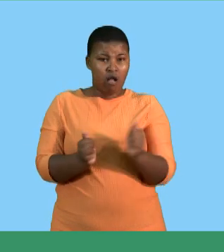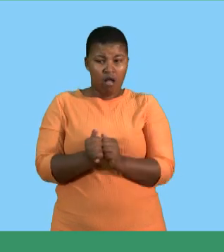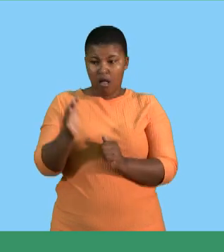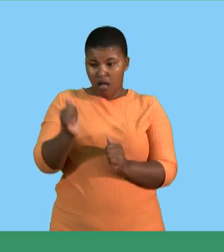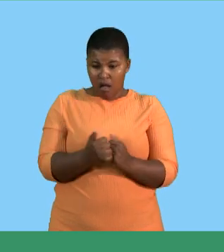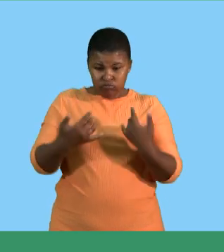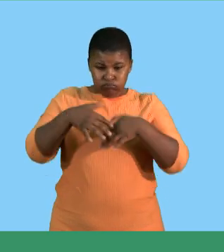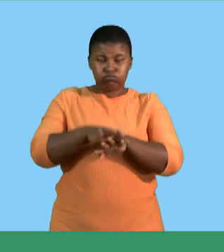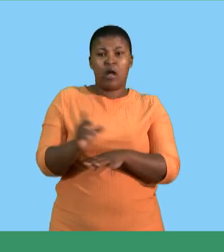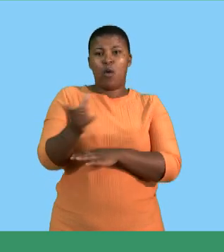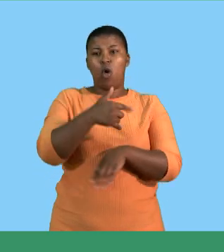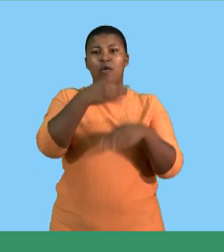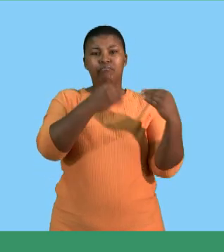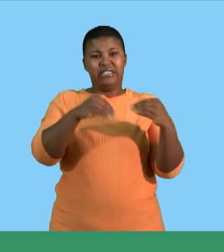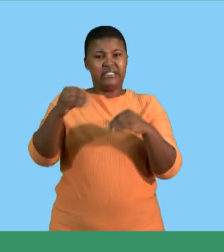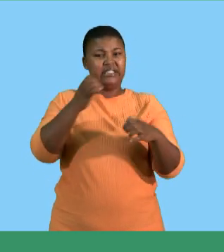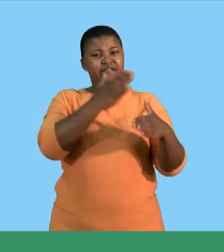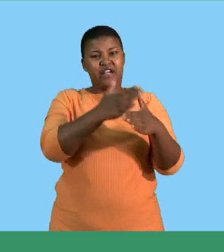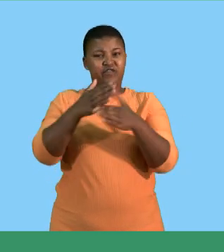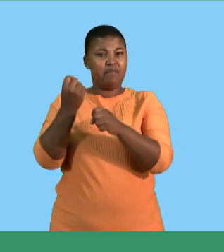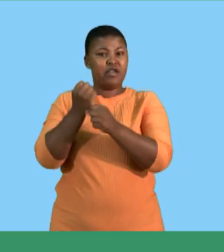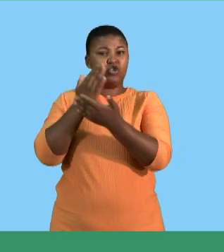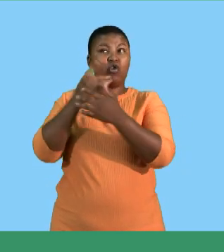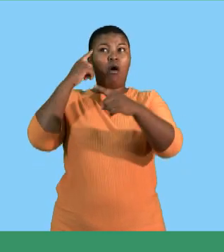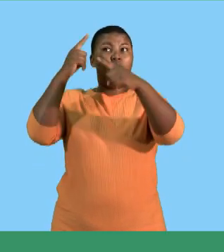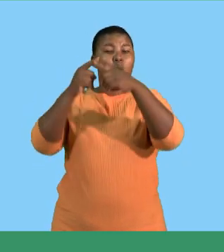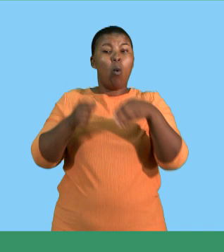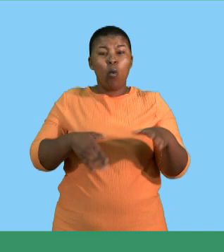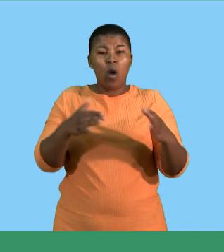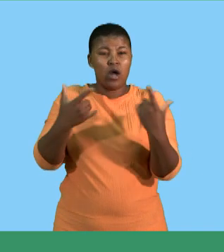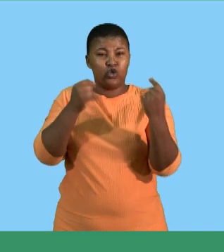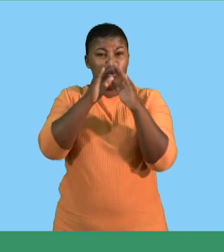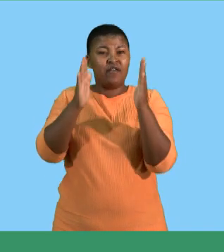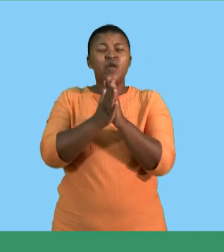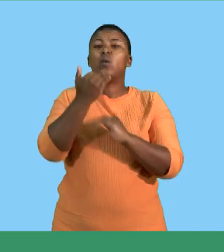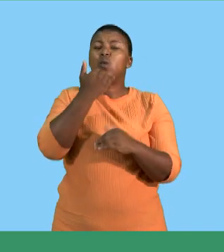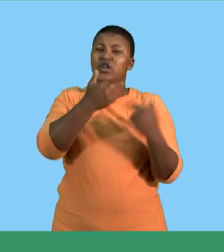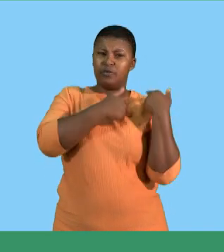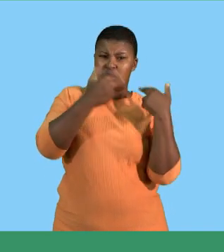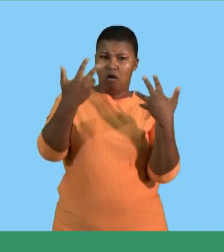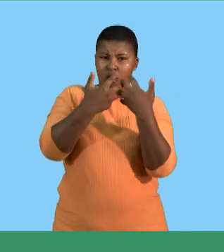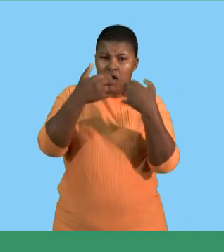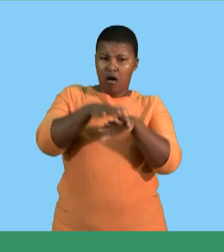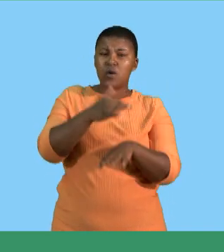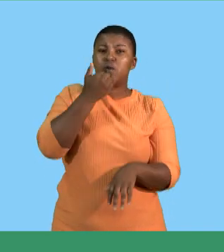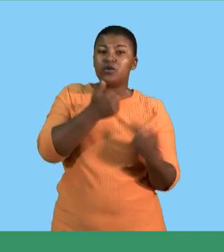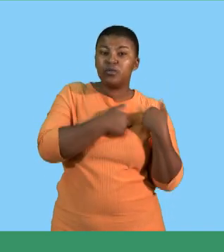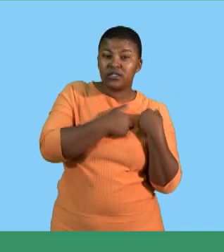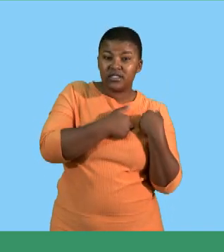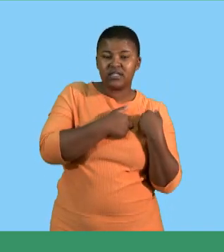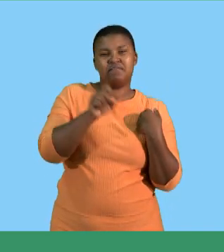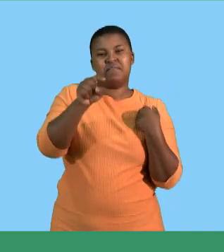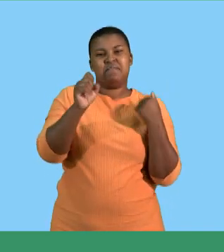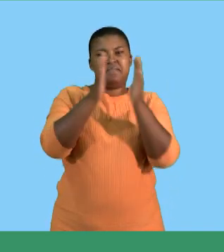the other business functions to reach our goals and objectives. So who is responsible for coordinating all the other